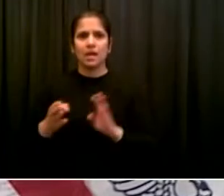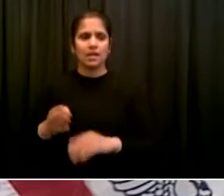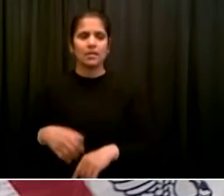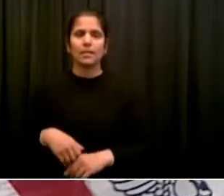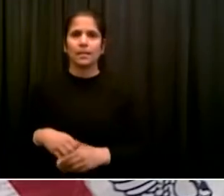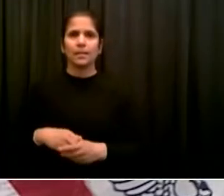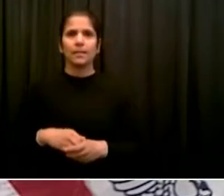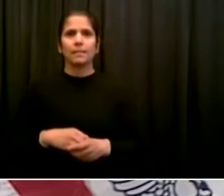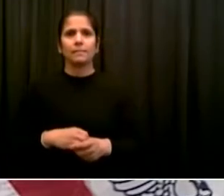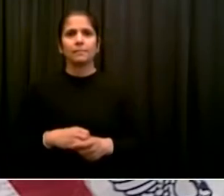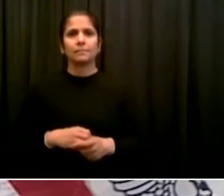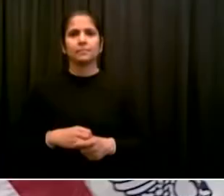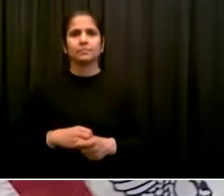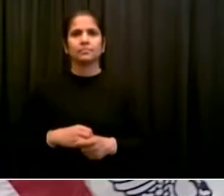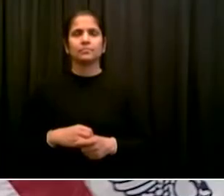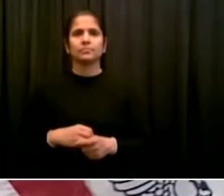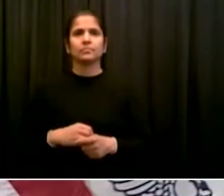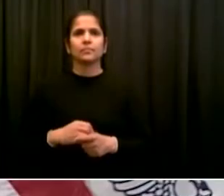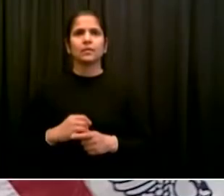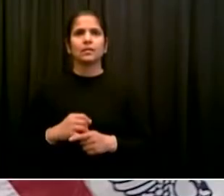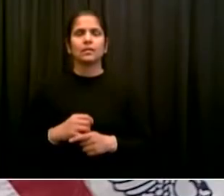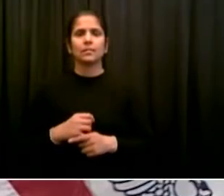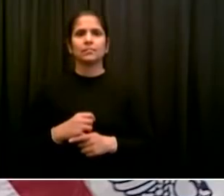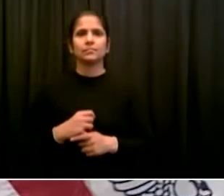could drill down a bit into